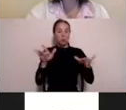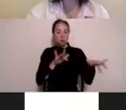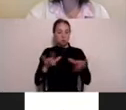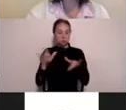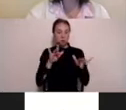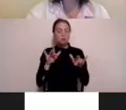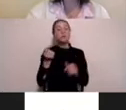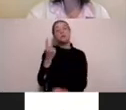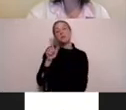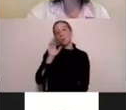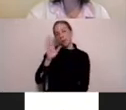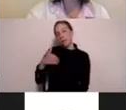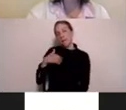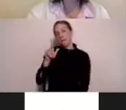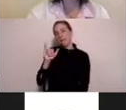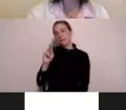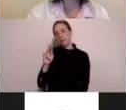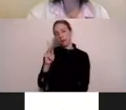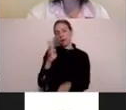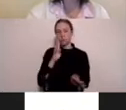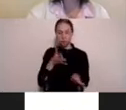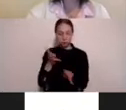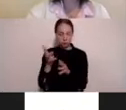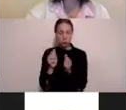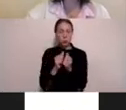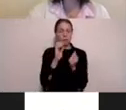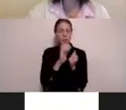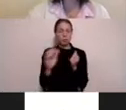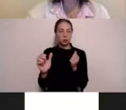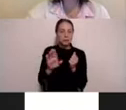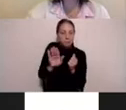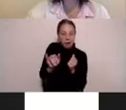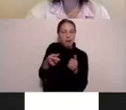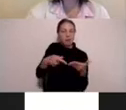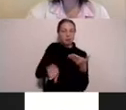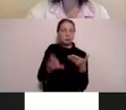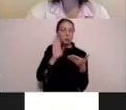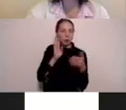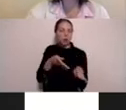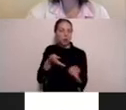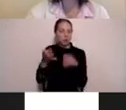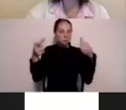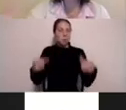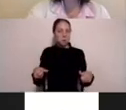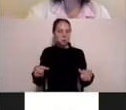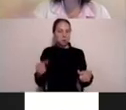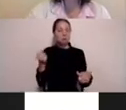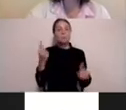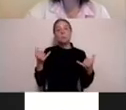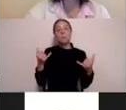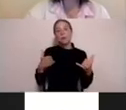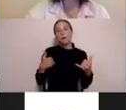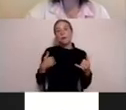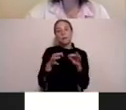be available on Expecting Health's YouTube channel by the next week. ASL interpretation is available on this webinar provided by Adeline